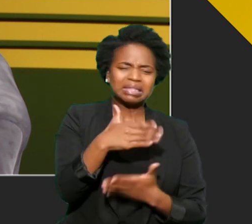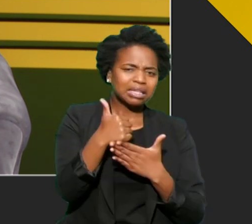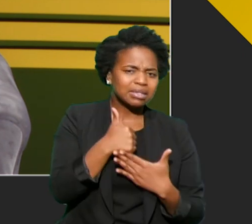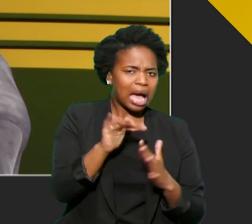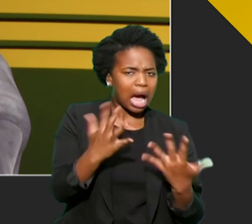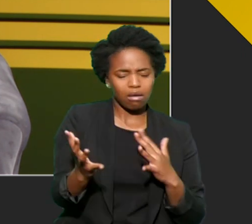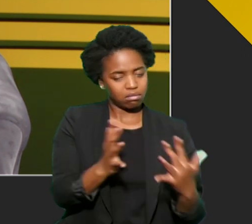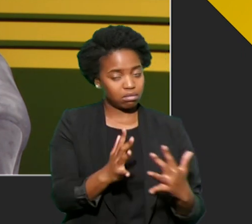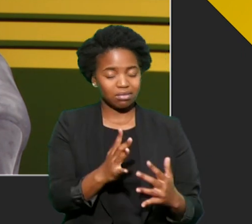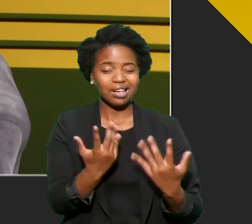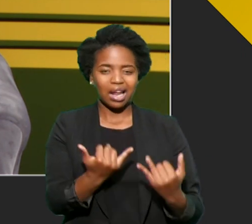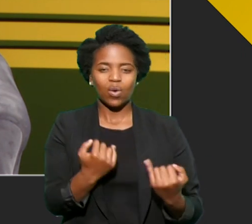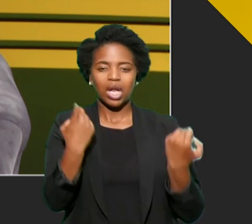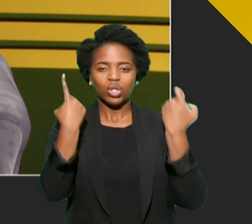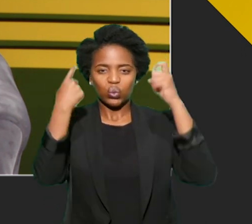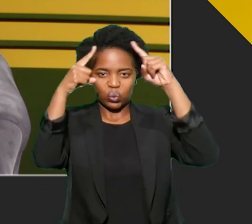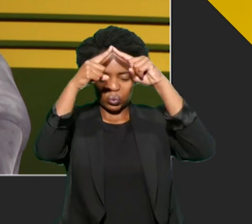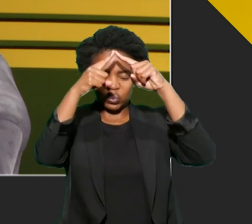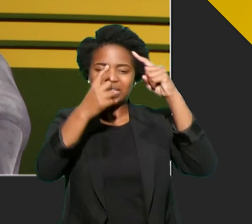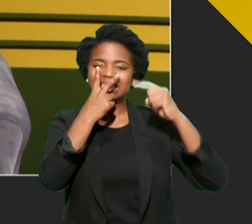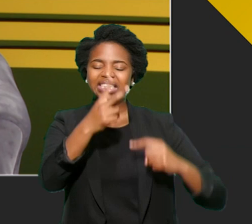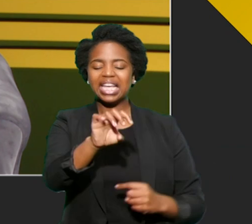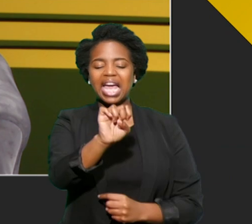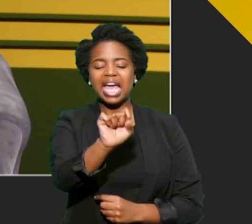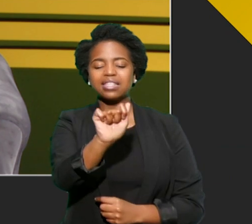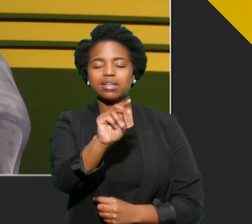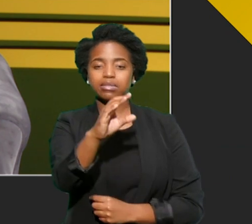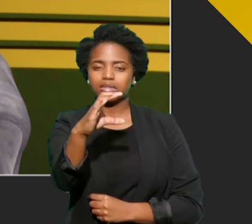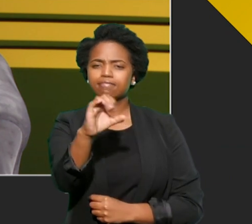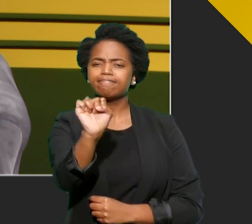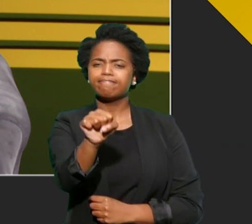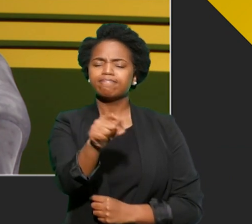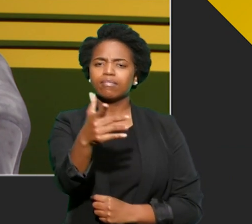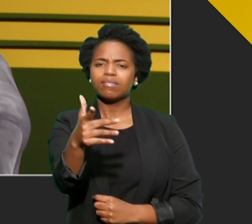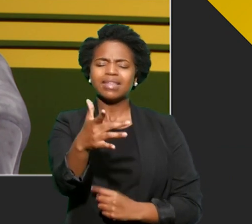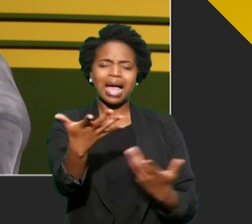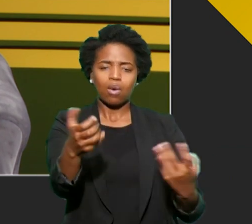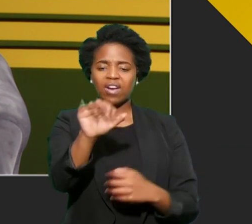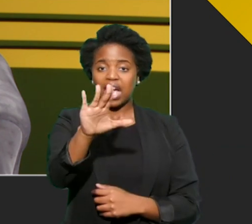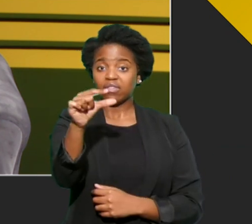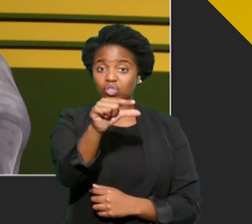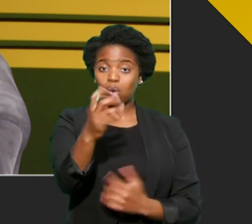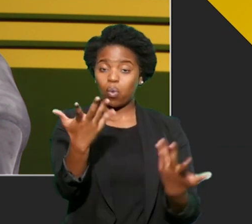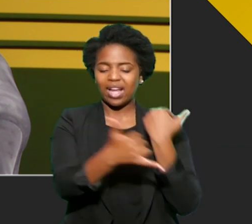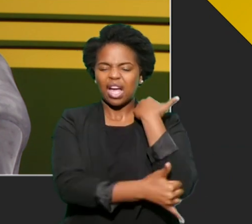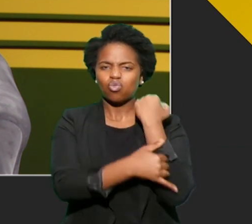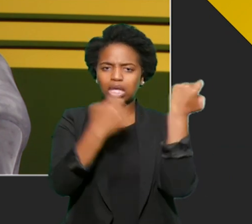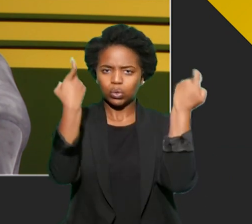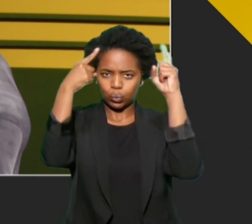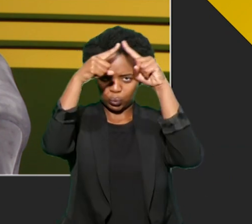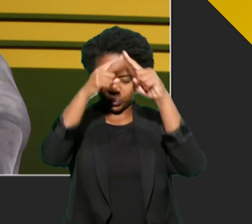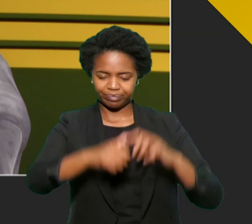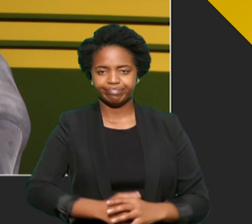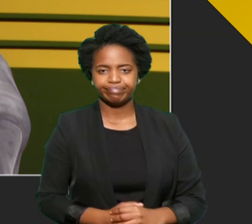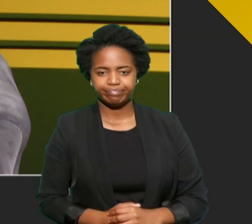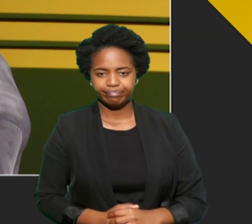we want to go now to Lesotho and go and see an SABC insert where they talk to us about the rollout of 5G in Lesotho. Let's go and see how that